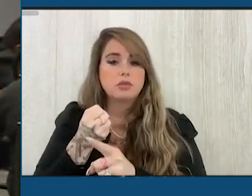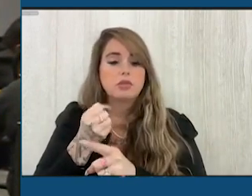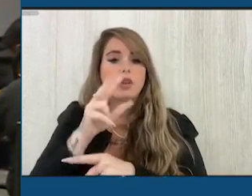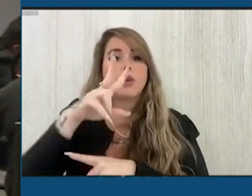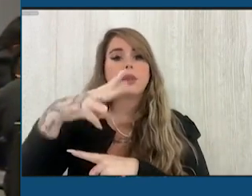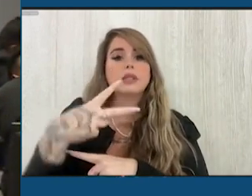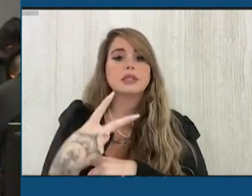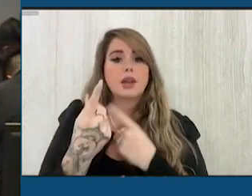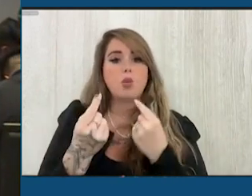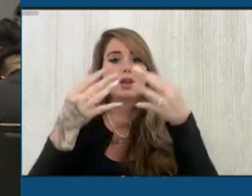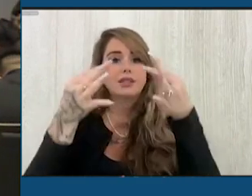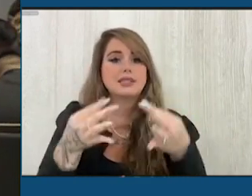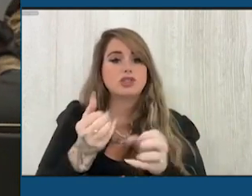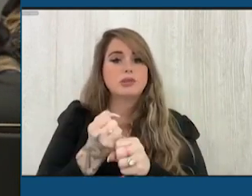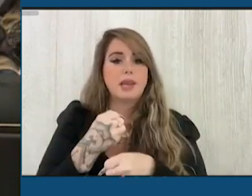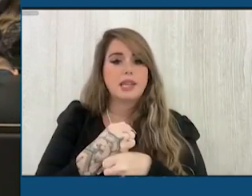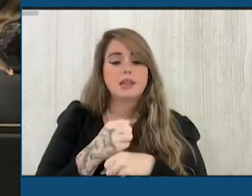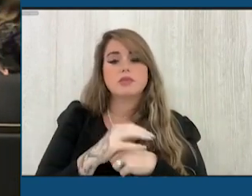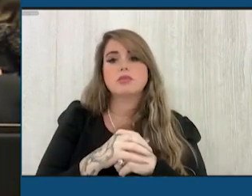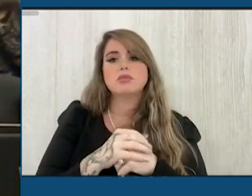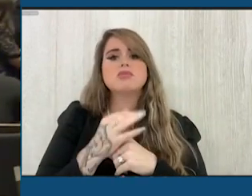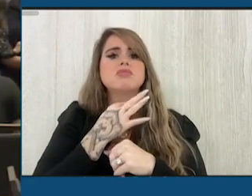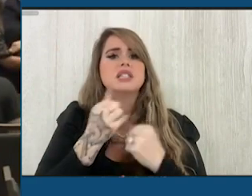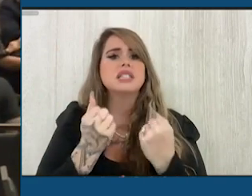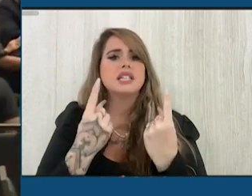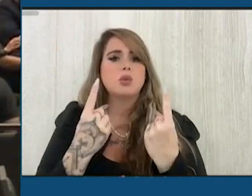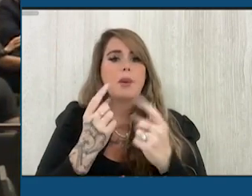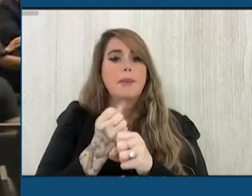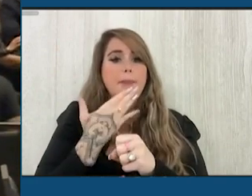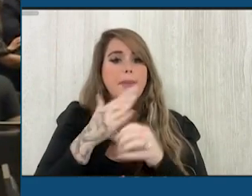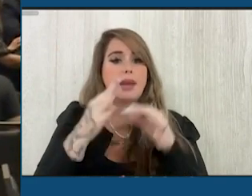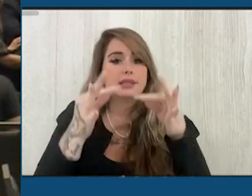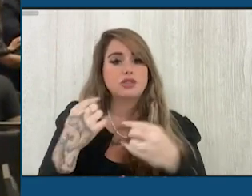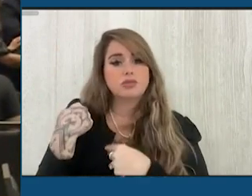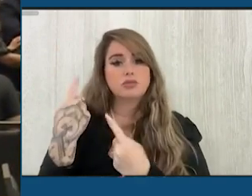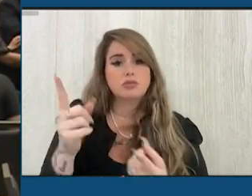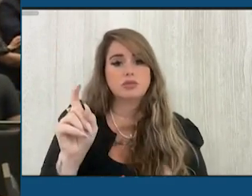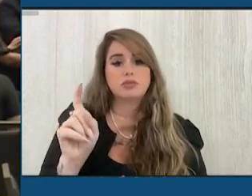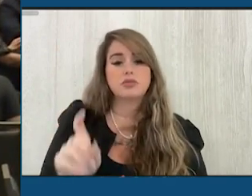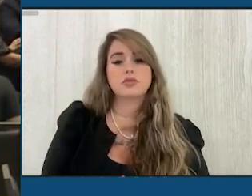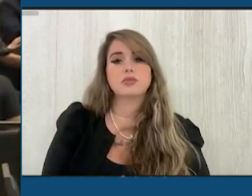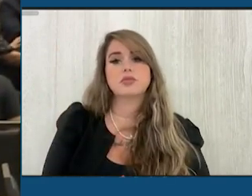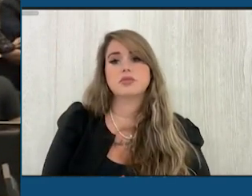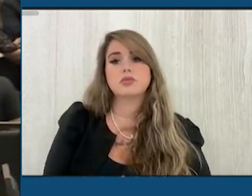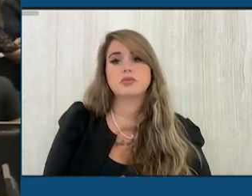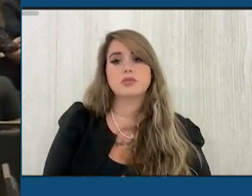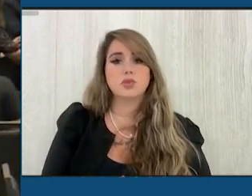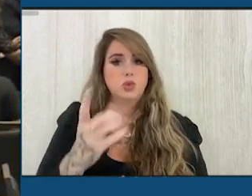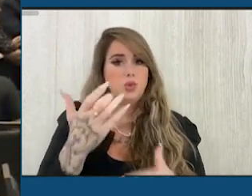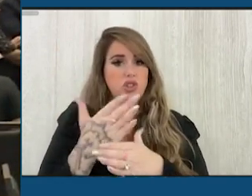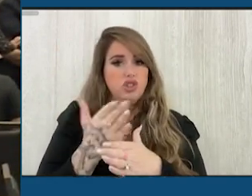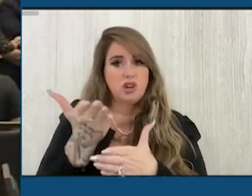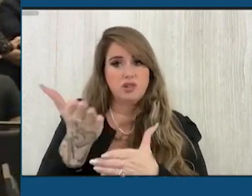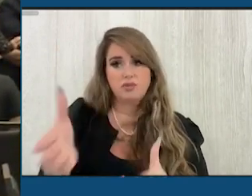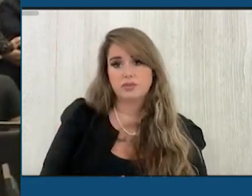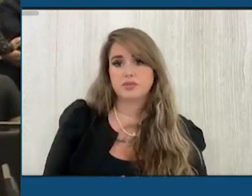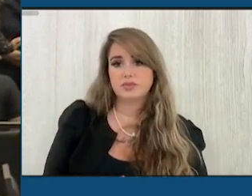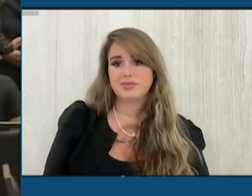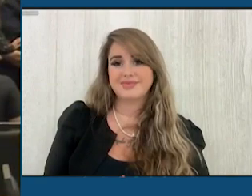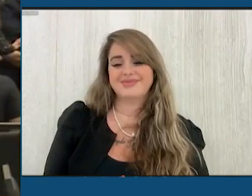decision making. Has anyone here ever made a bad choice? Would you like to share it publicly?